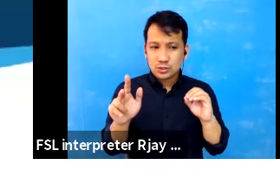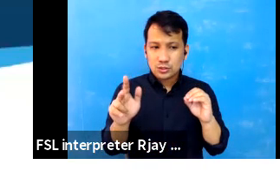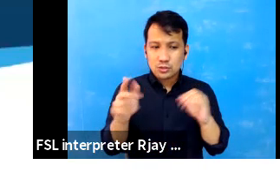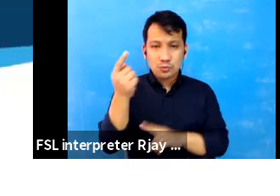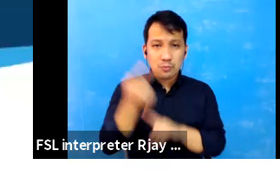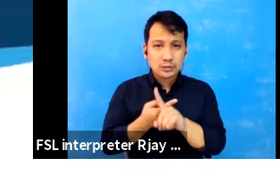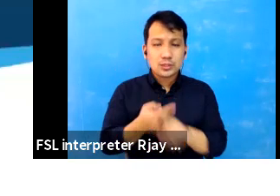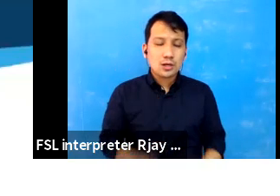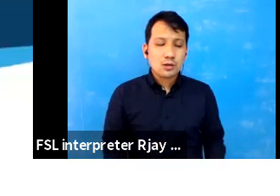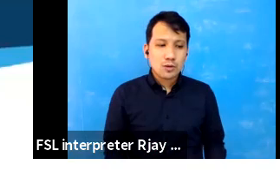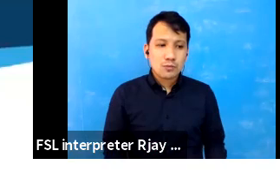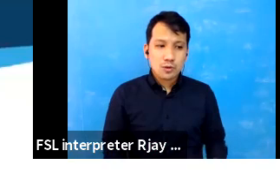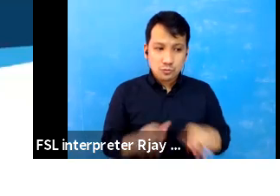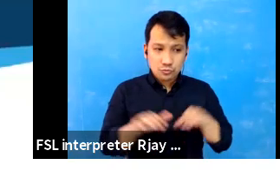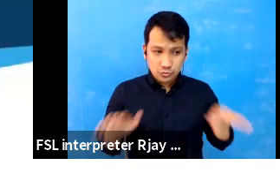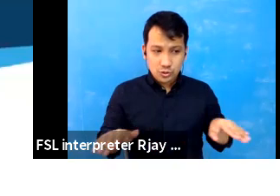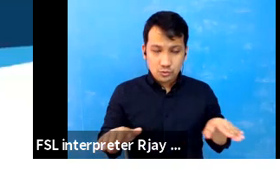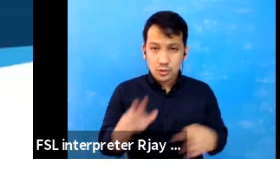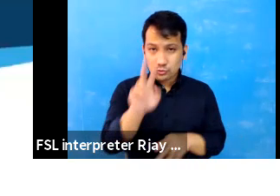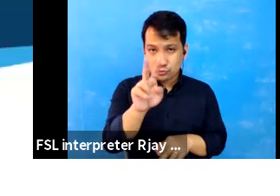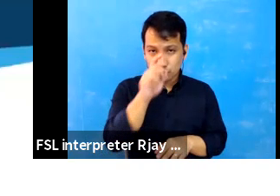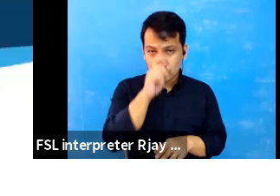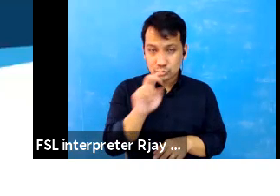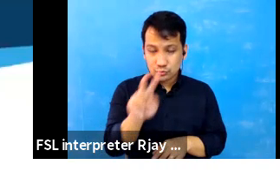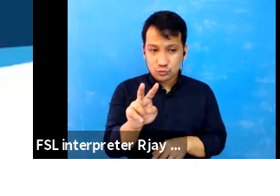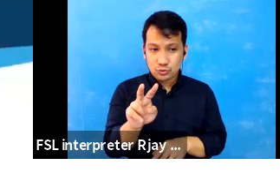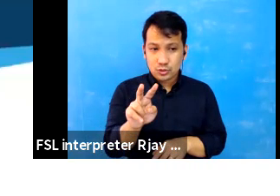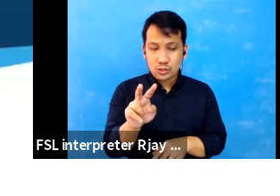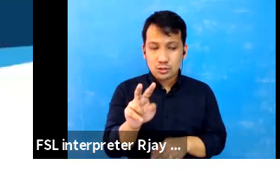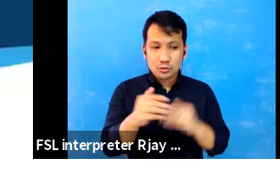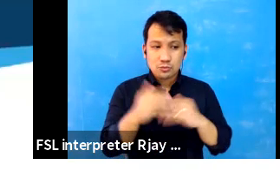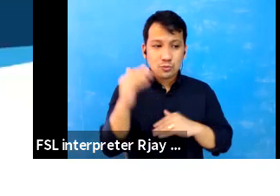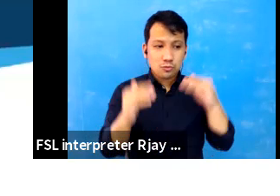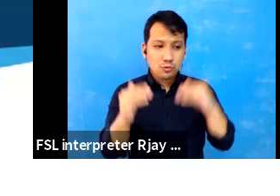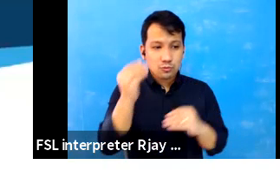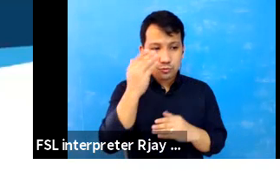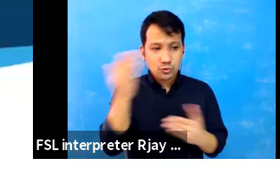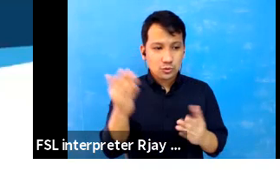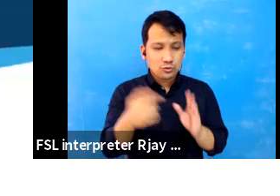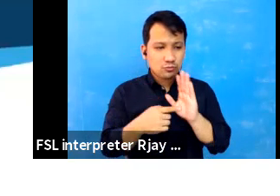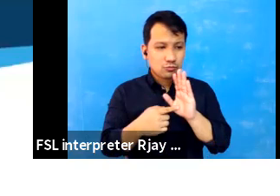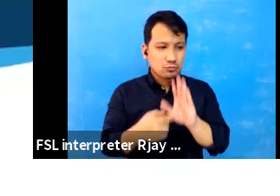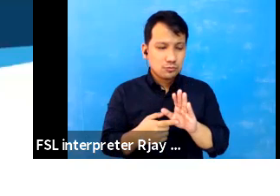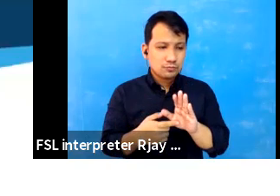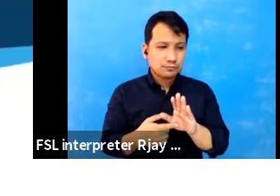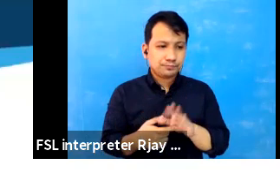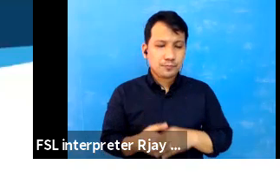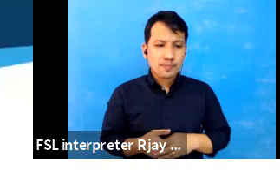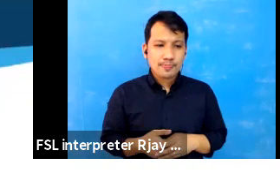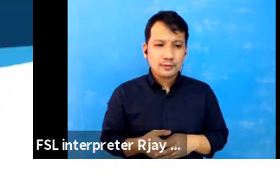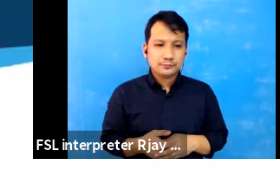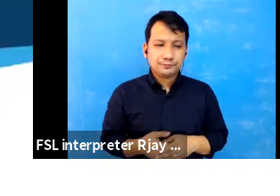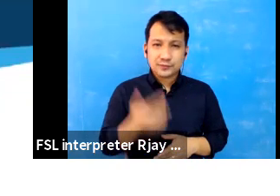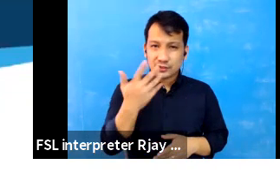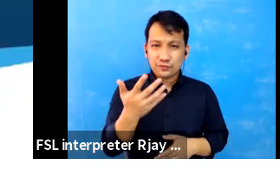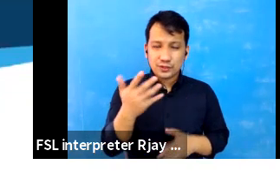months. Children below 2 years old, while wasting prevalence among under 5